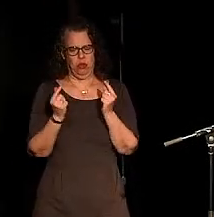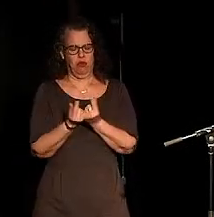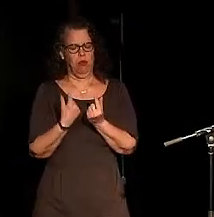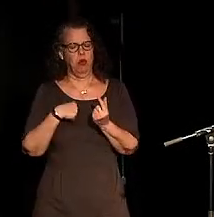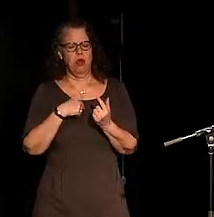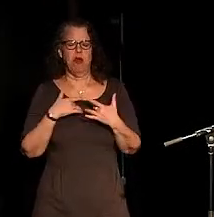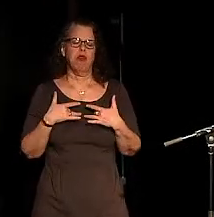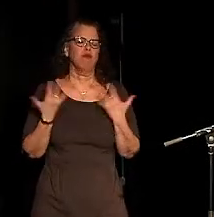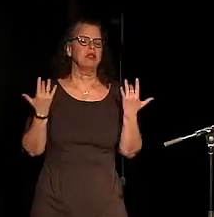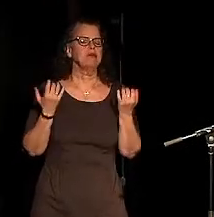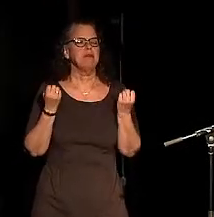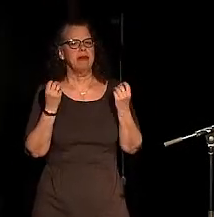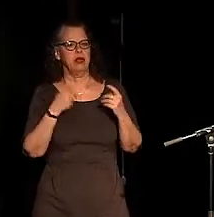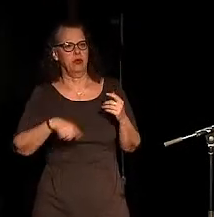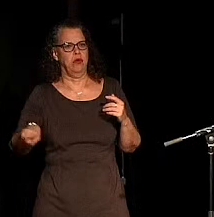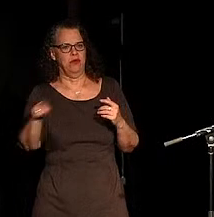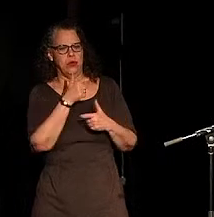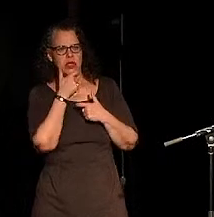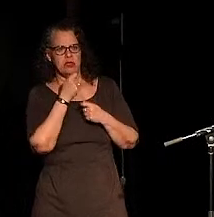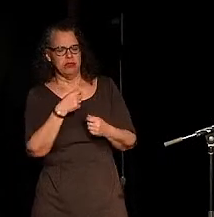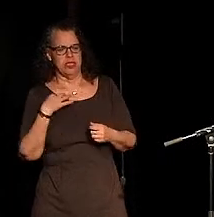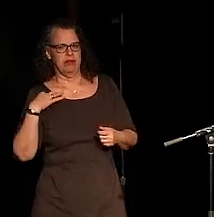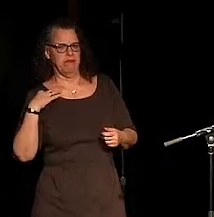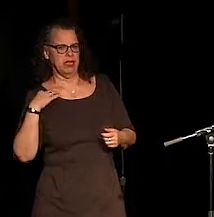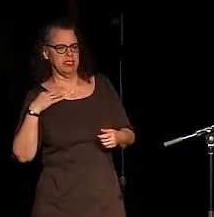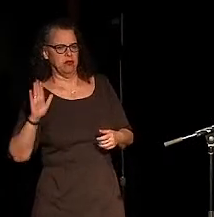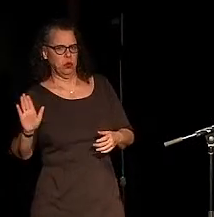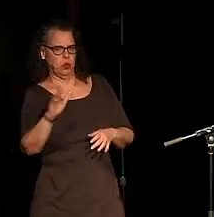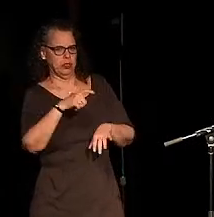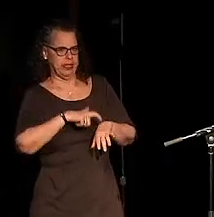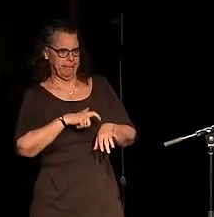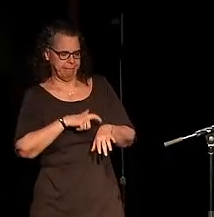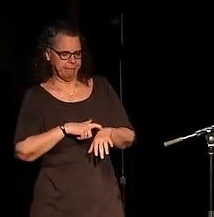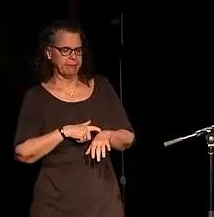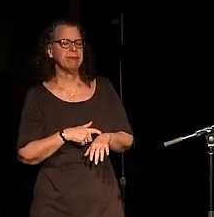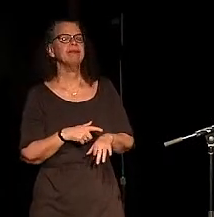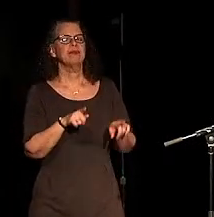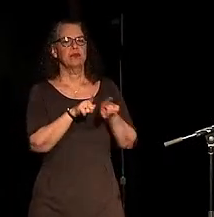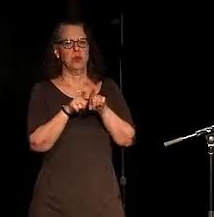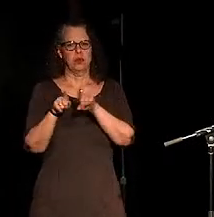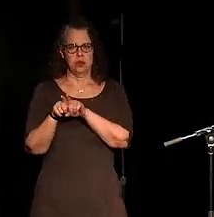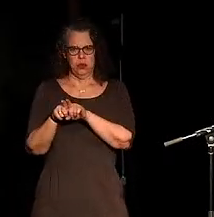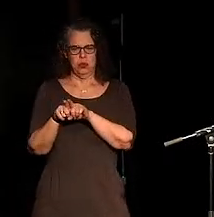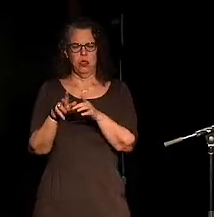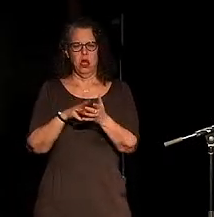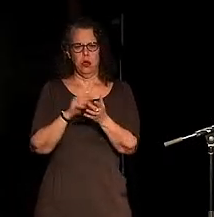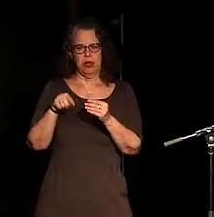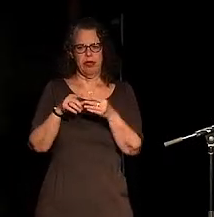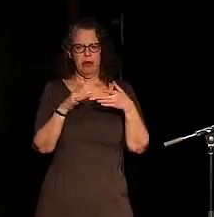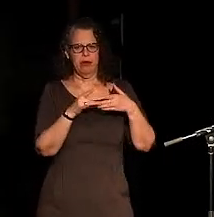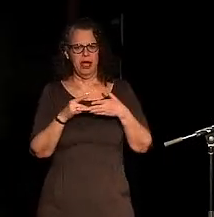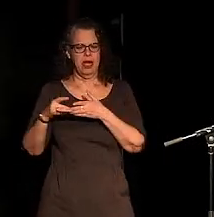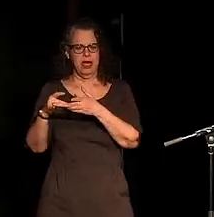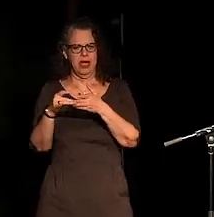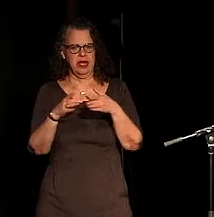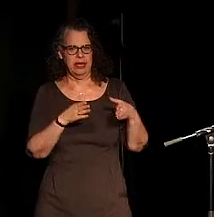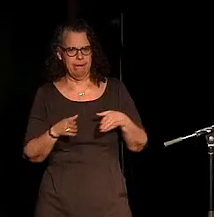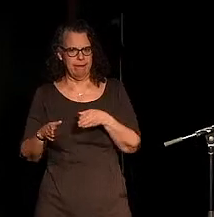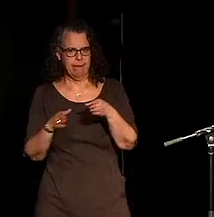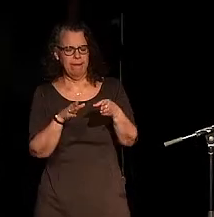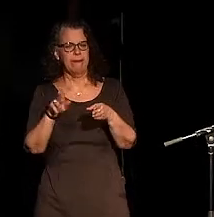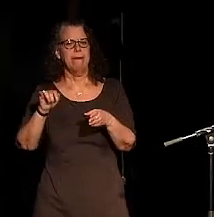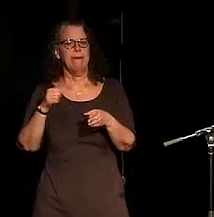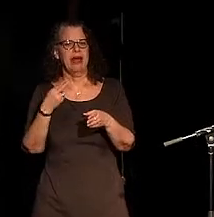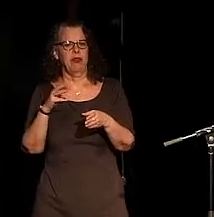delighted that so many people are interested in volunteering their time and also learning about Guided Pathways. So that's a small goal, is just